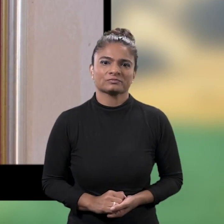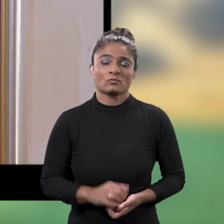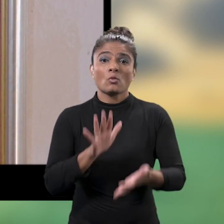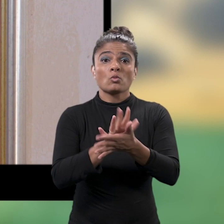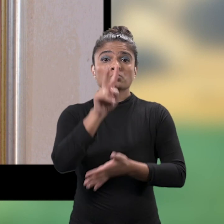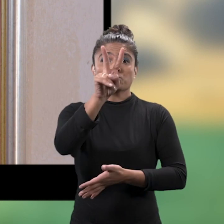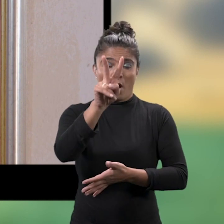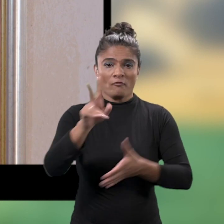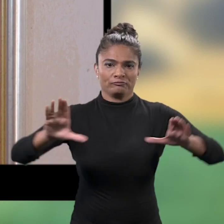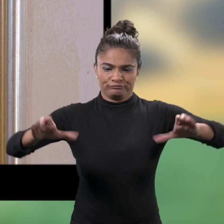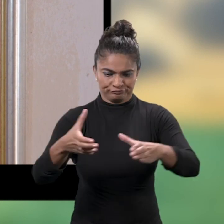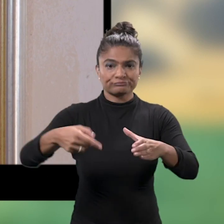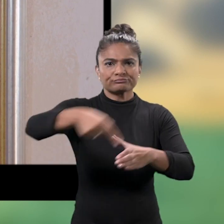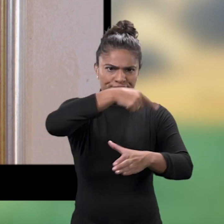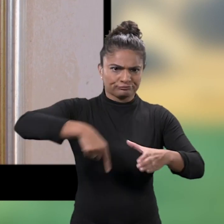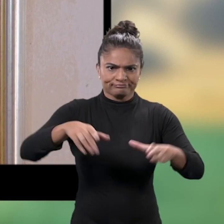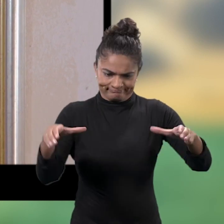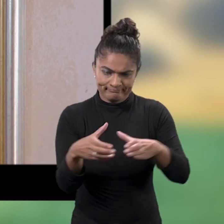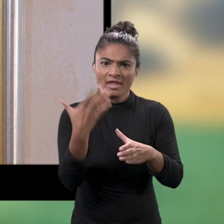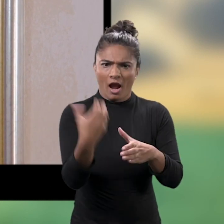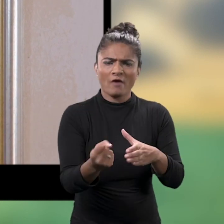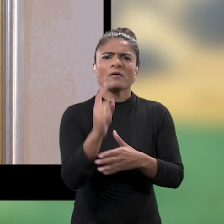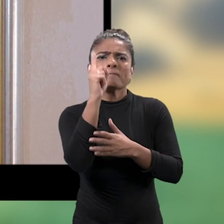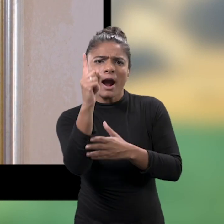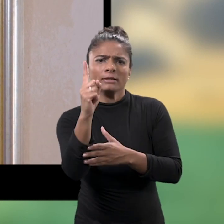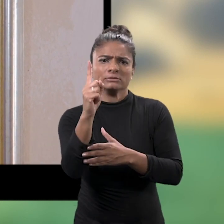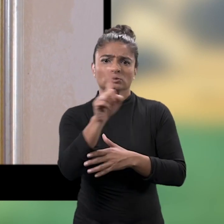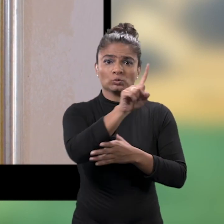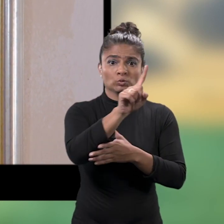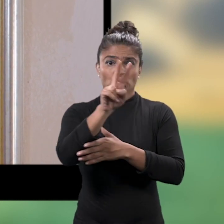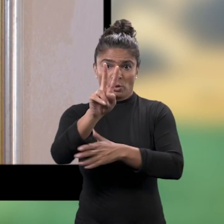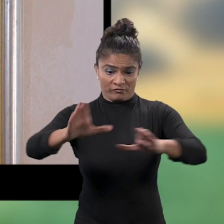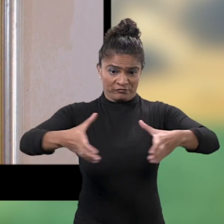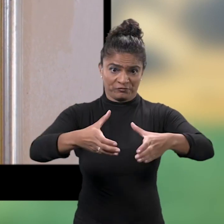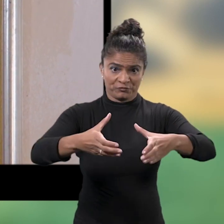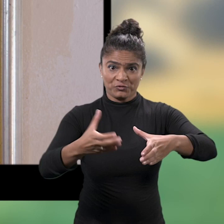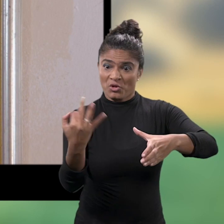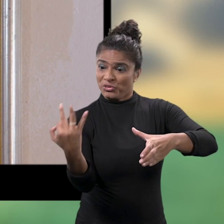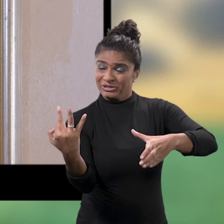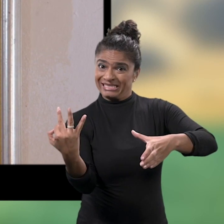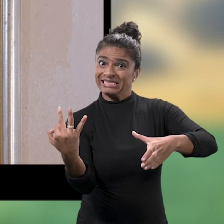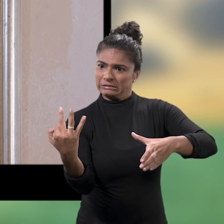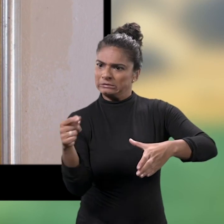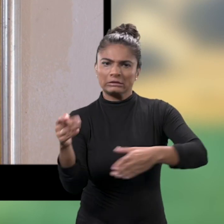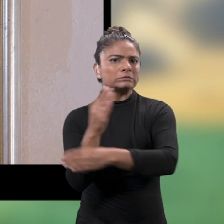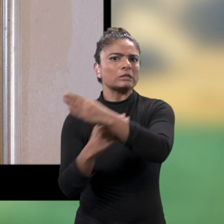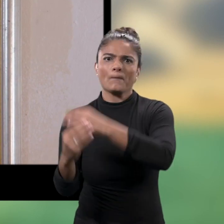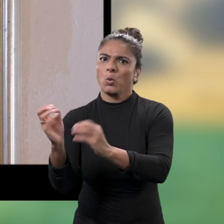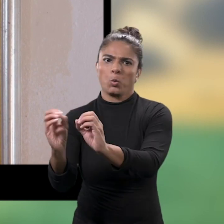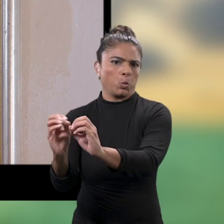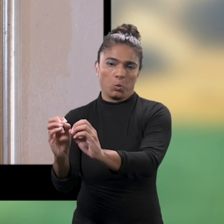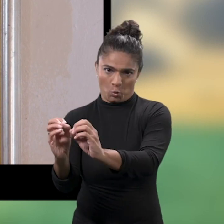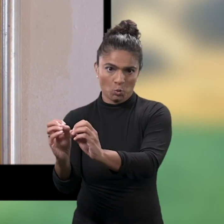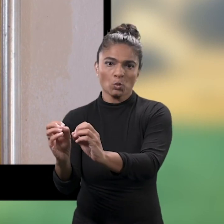We were 12 in cooperative, but we were 12 but only 3 was